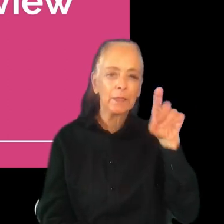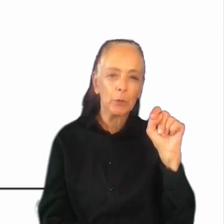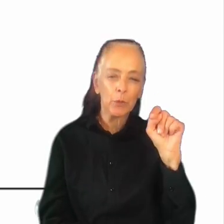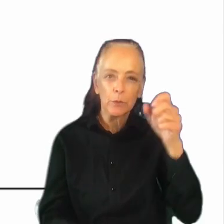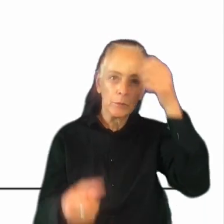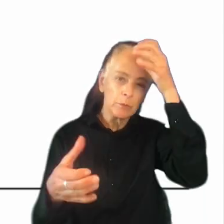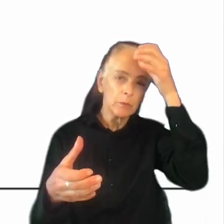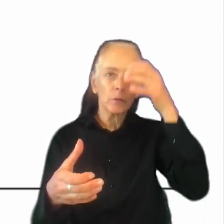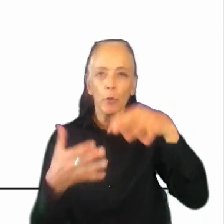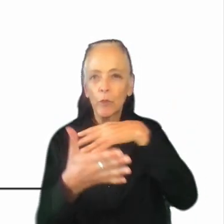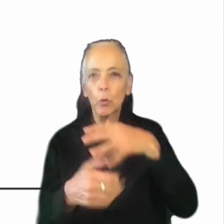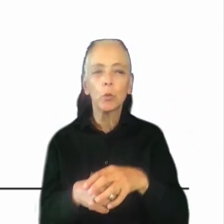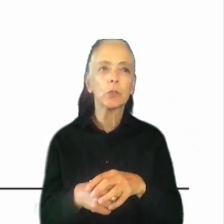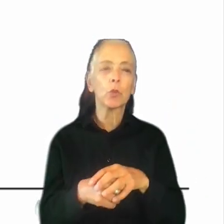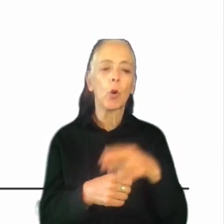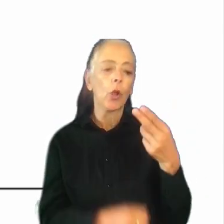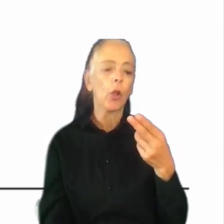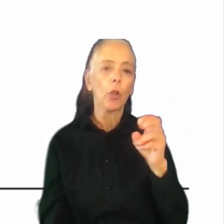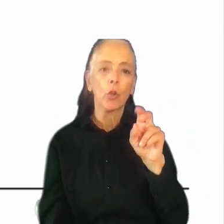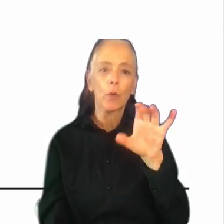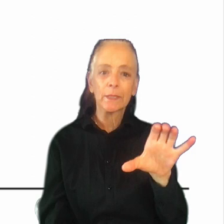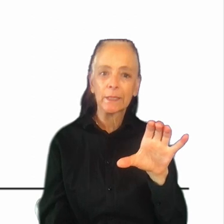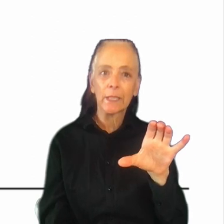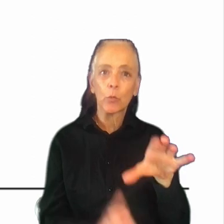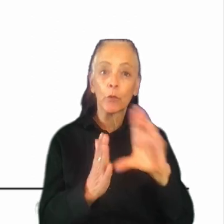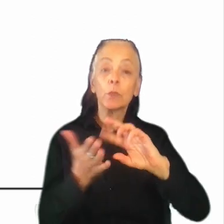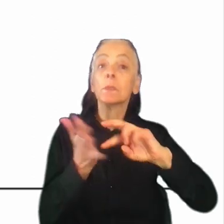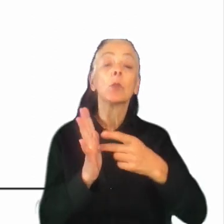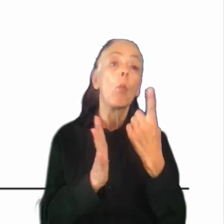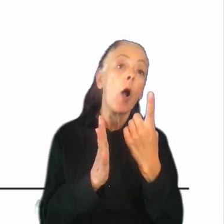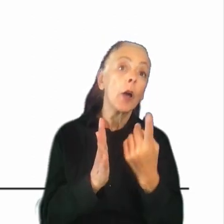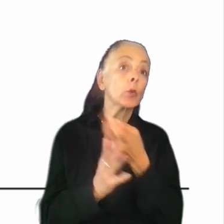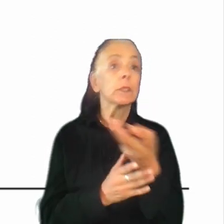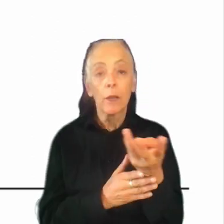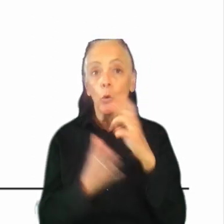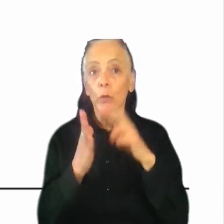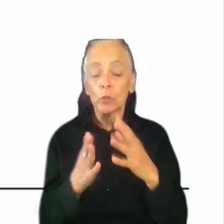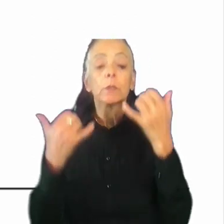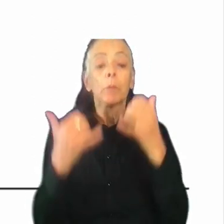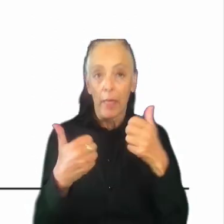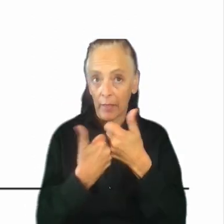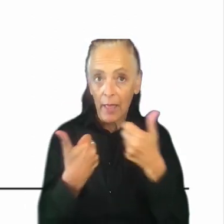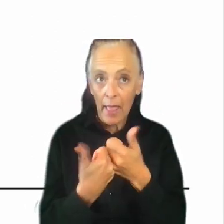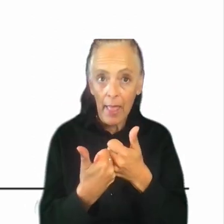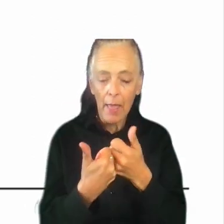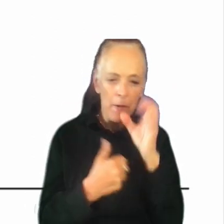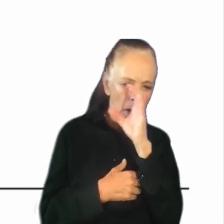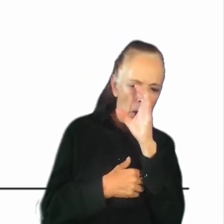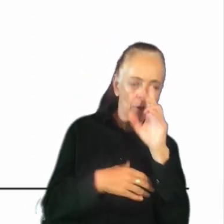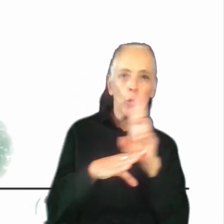reviews the idea of a usability review is that one or more researchers play through the game and we look out for